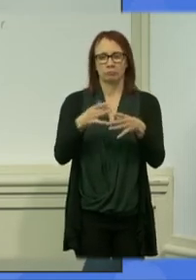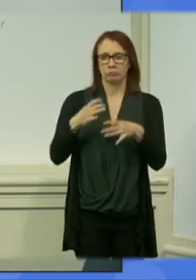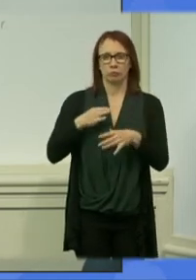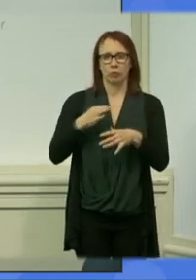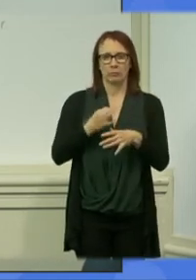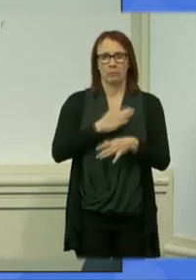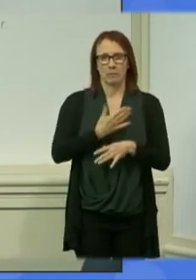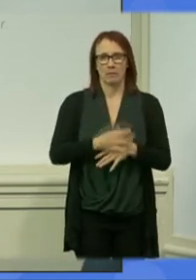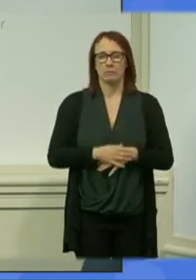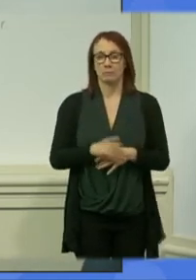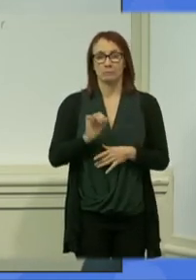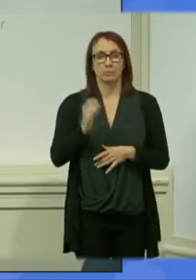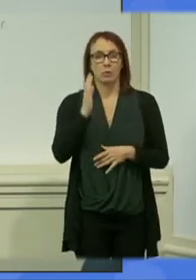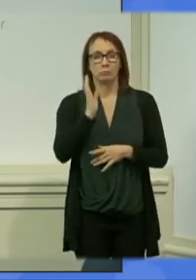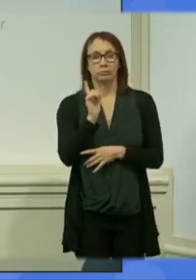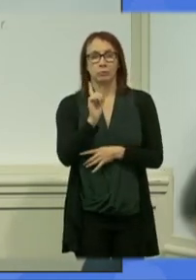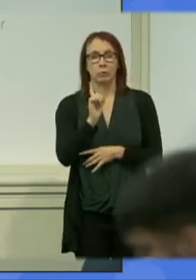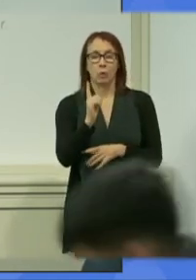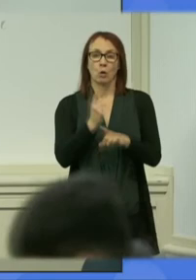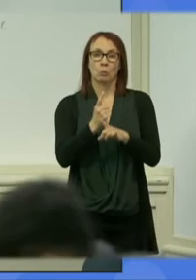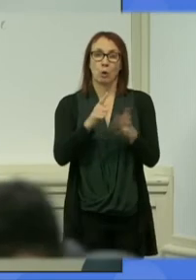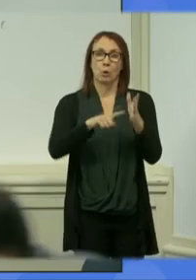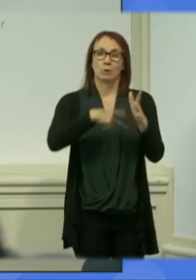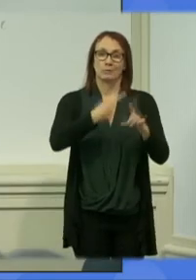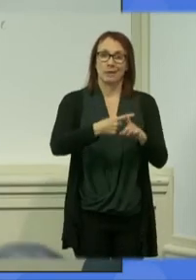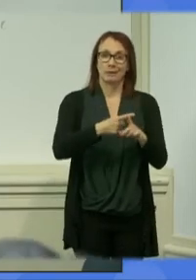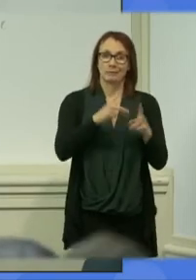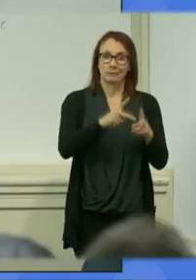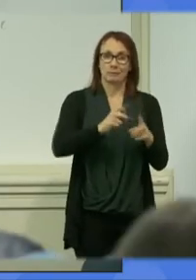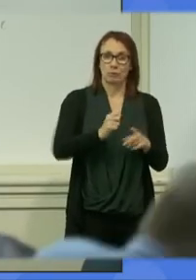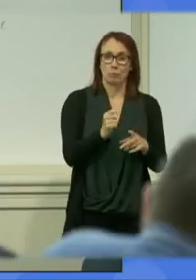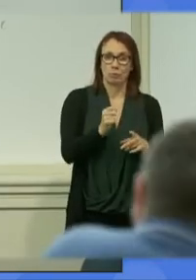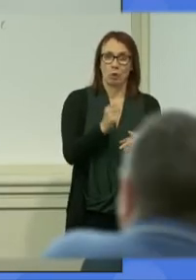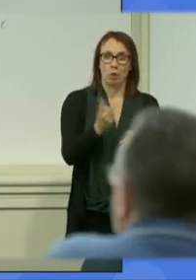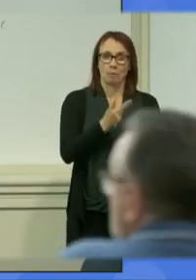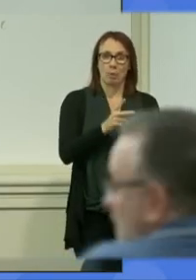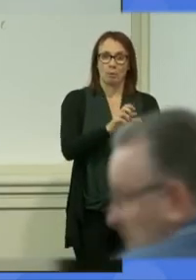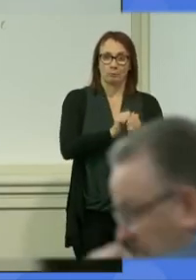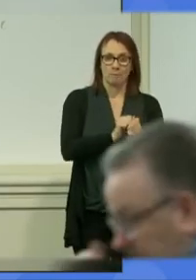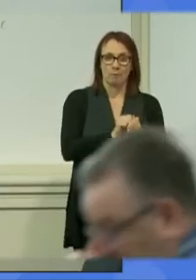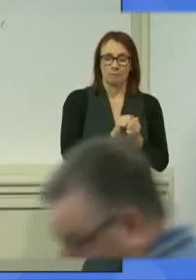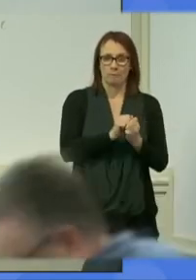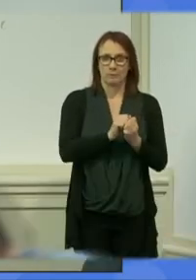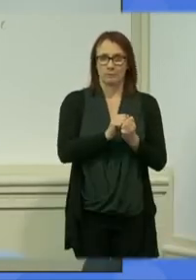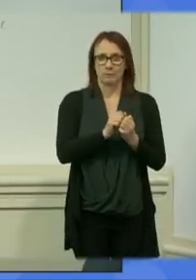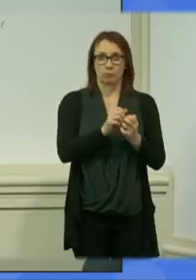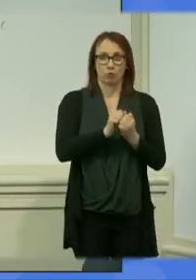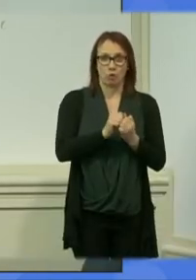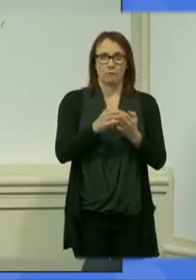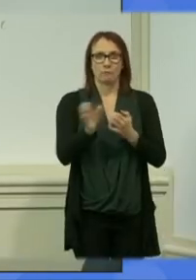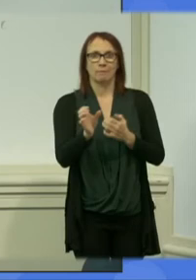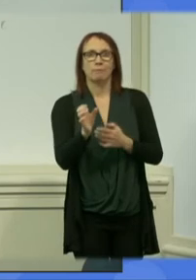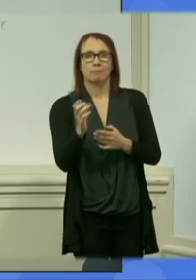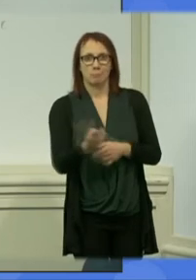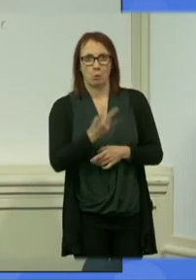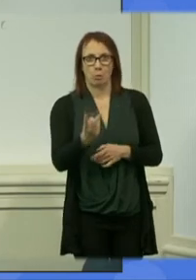Charlotte's talk, she will cover the tax system in and for Scotland, both devolved and reserved powers, taxes, the cross-border